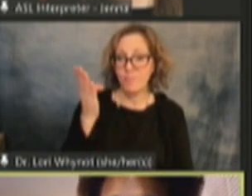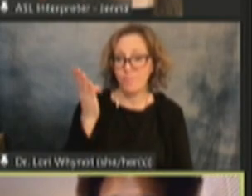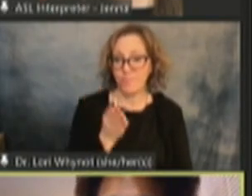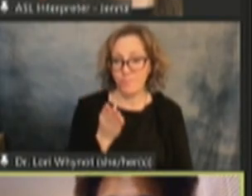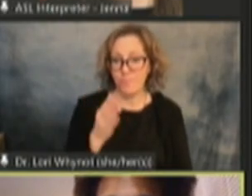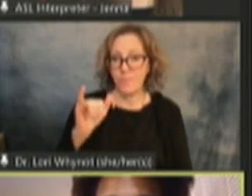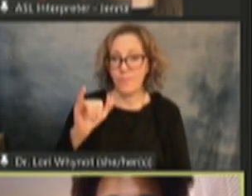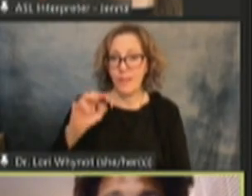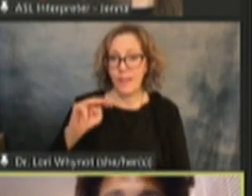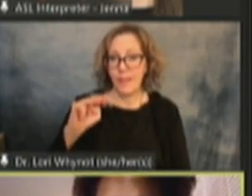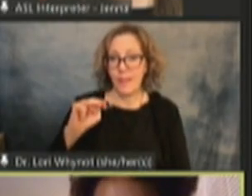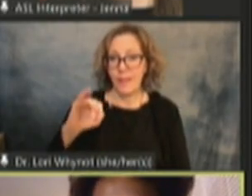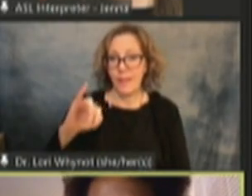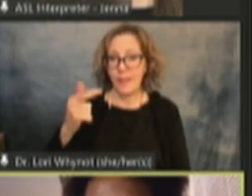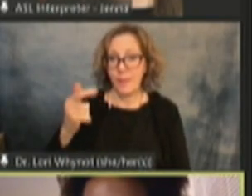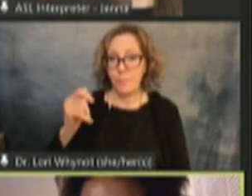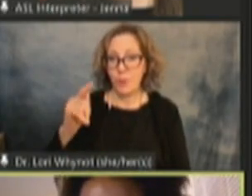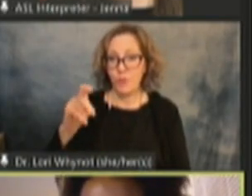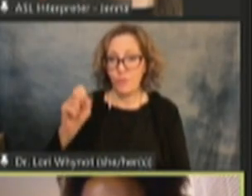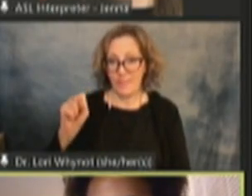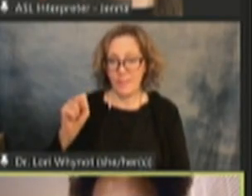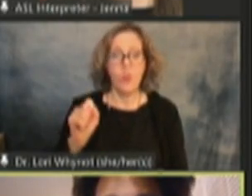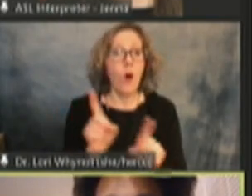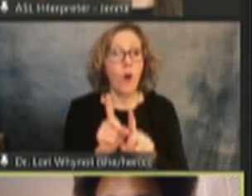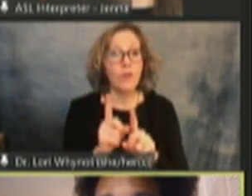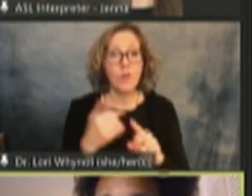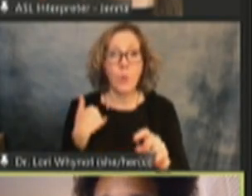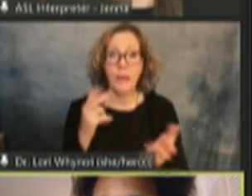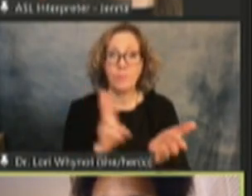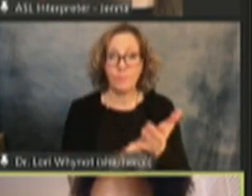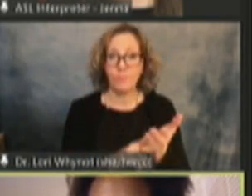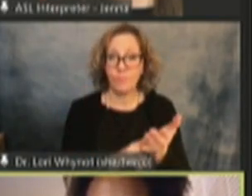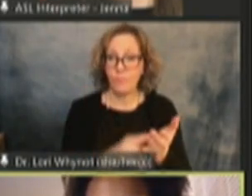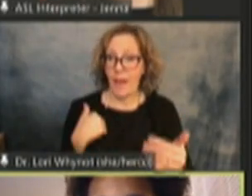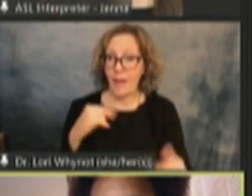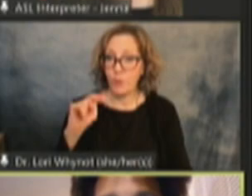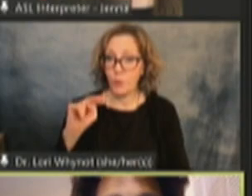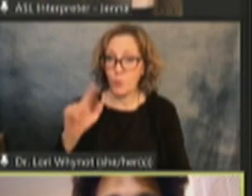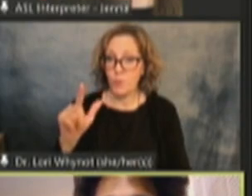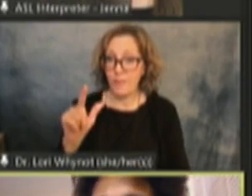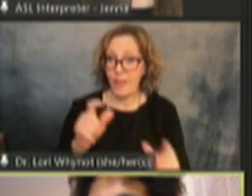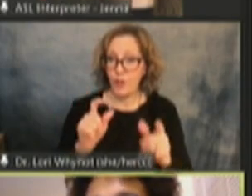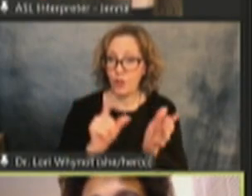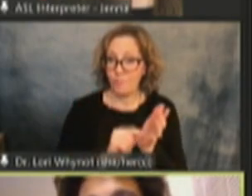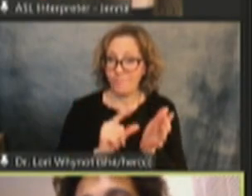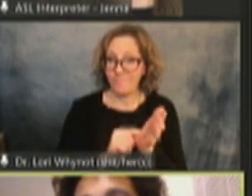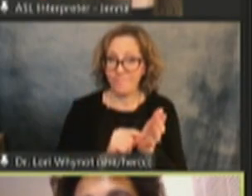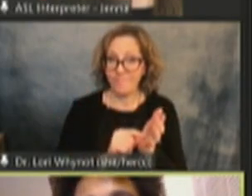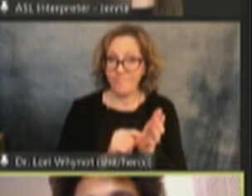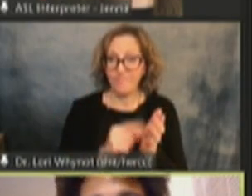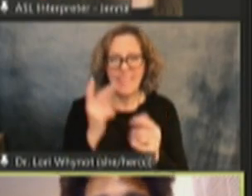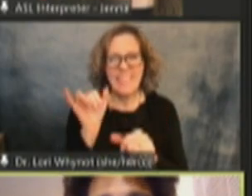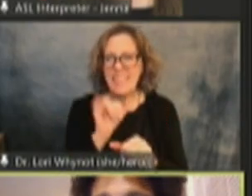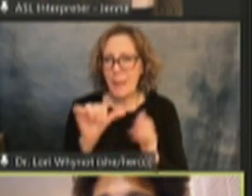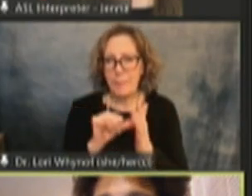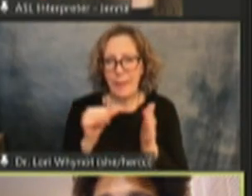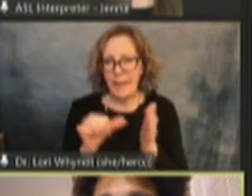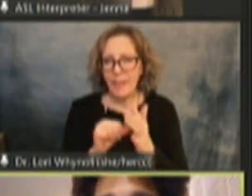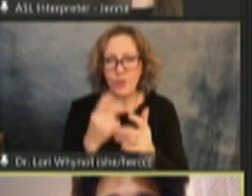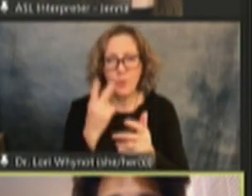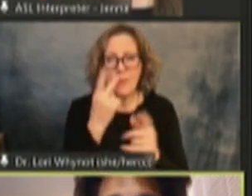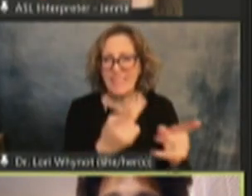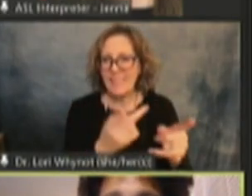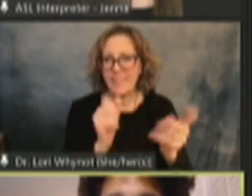newsletter, which is also found on that same page. And push comes to shove, you cannot reach us, please feel free to